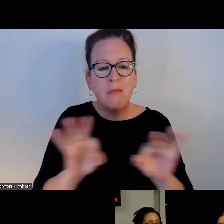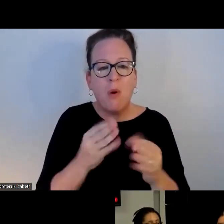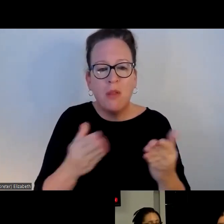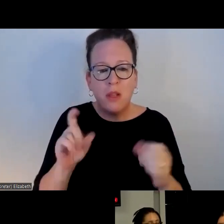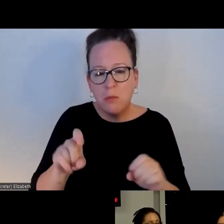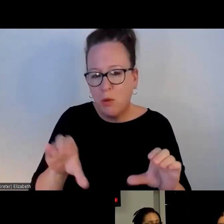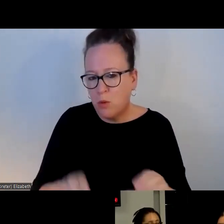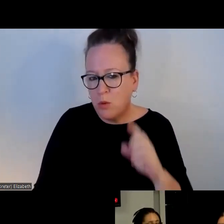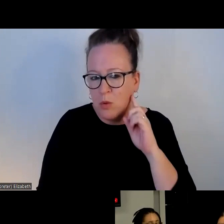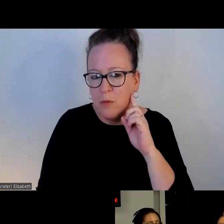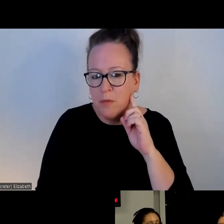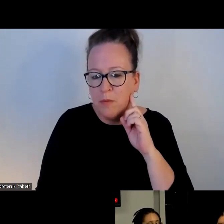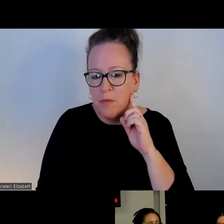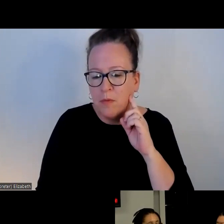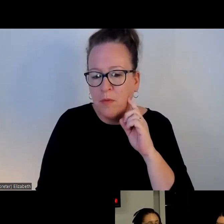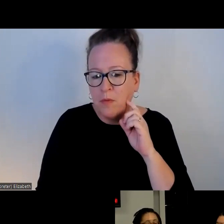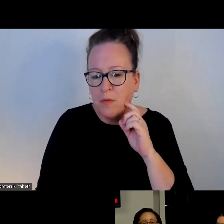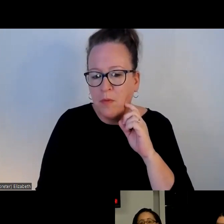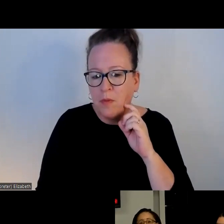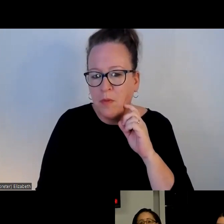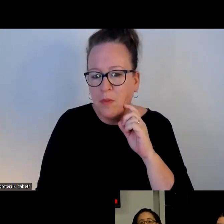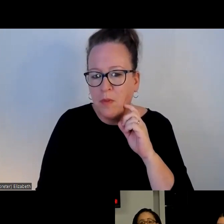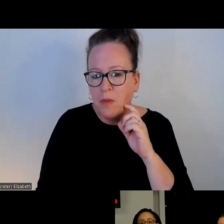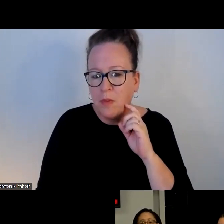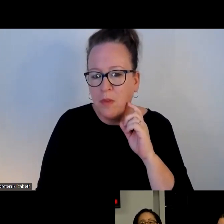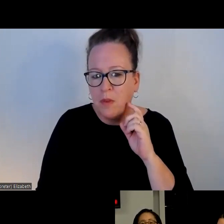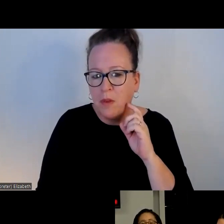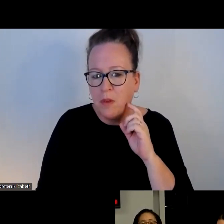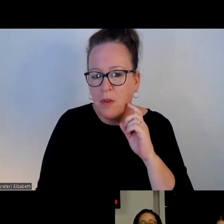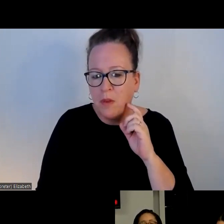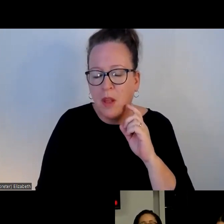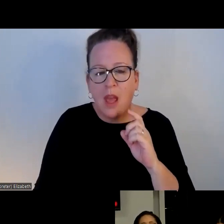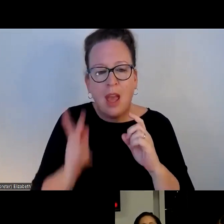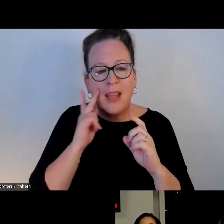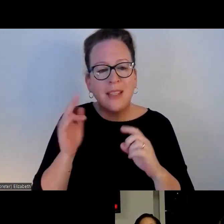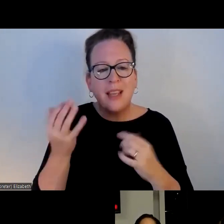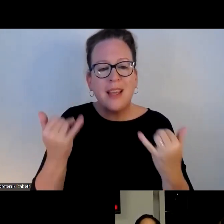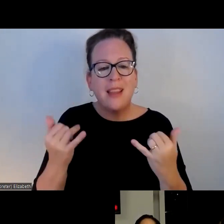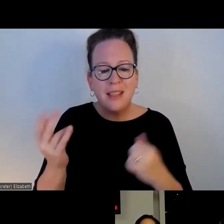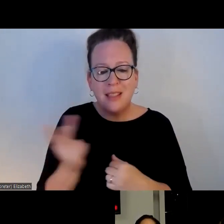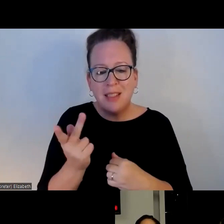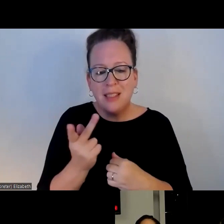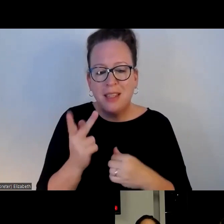So anyways, I see these things as compatible, and I see them as opportunities to build on.